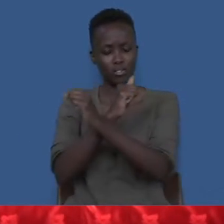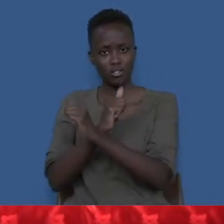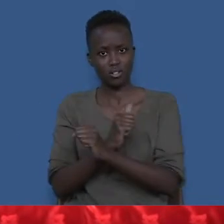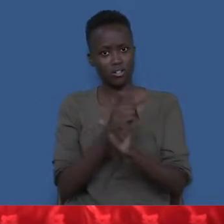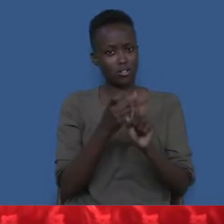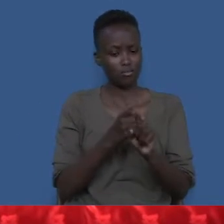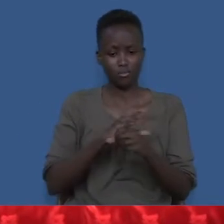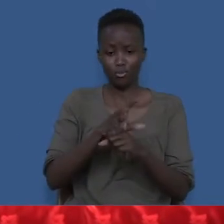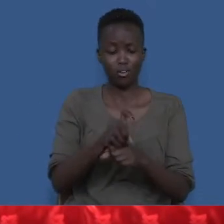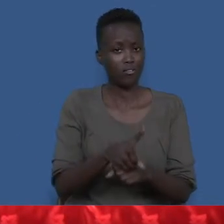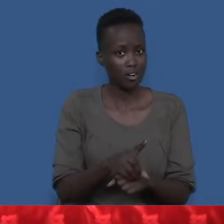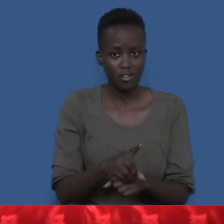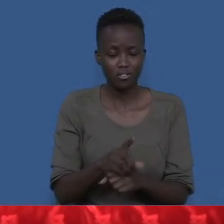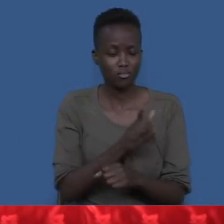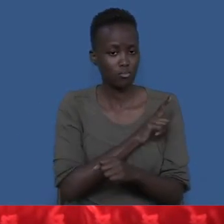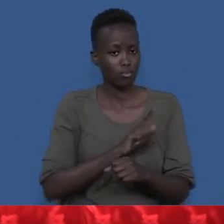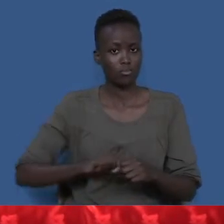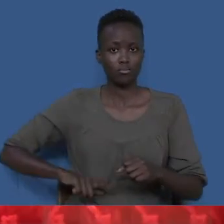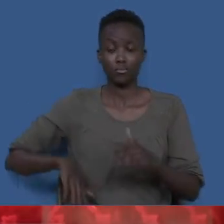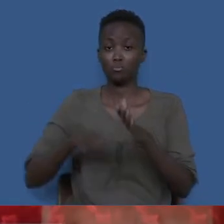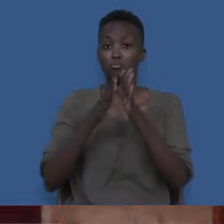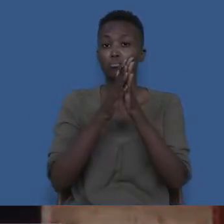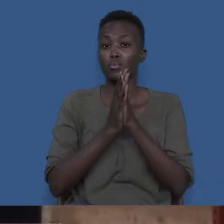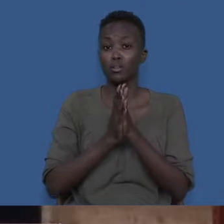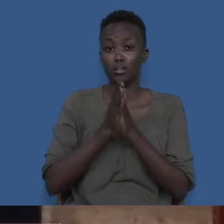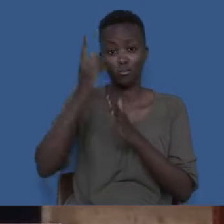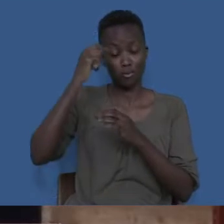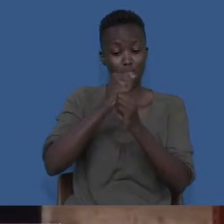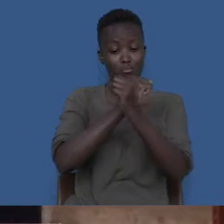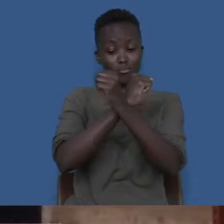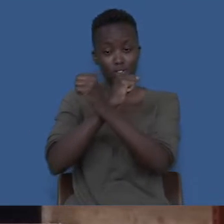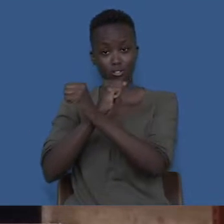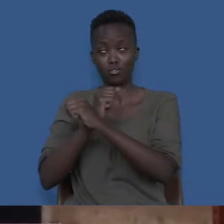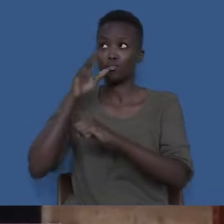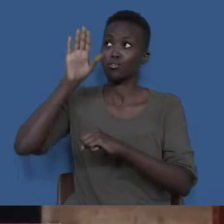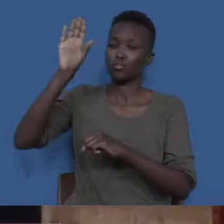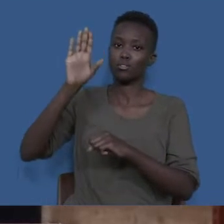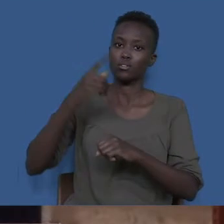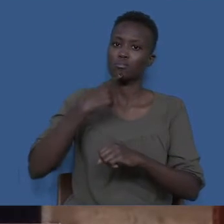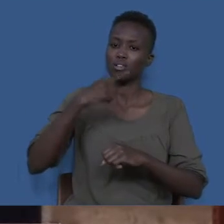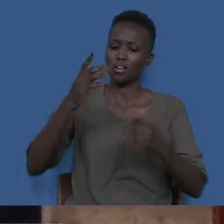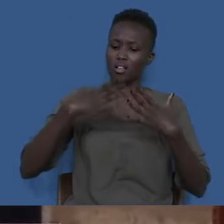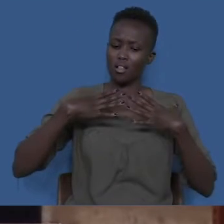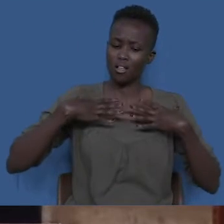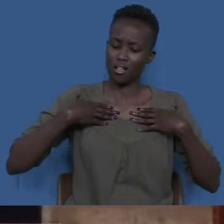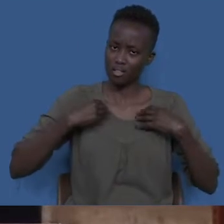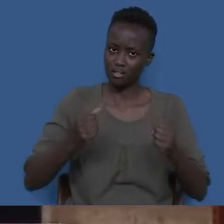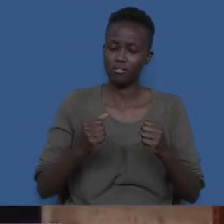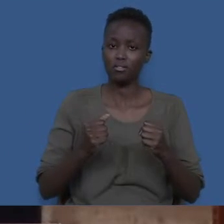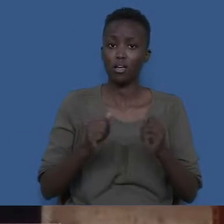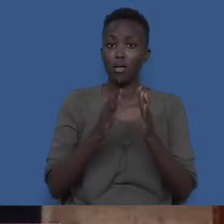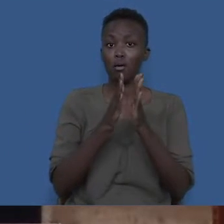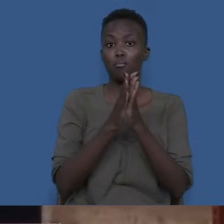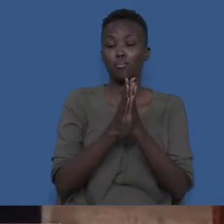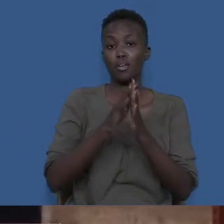from this pestilence of COVID. And we pray for your protection. We claim your healing, and we pray that